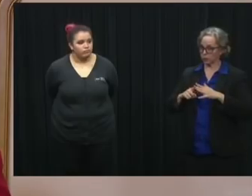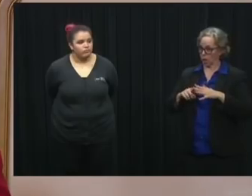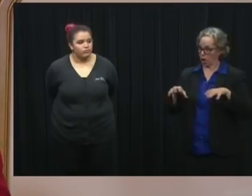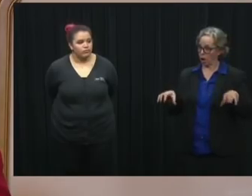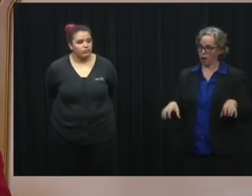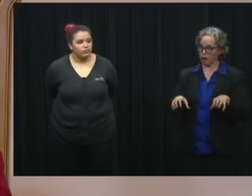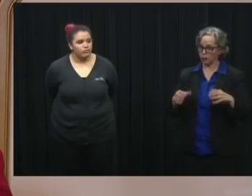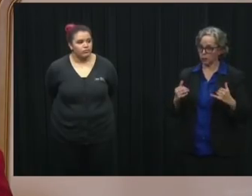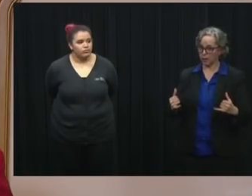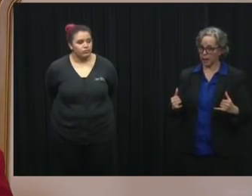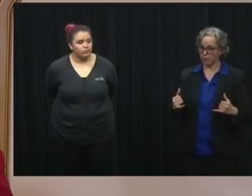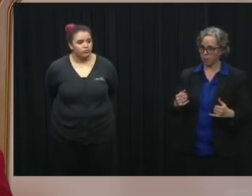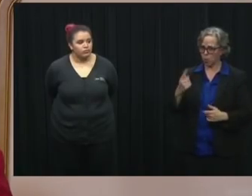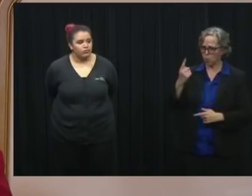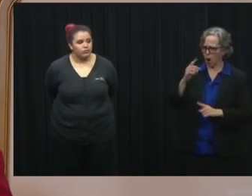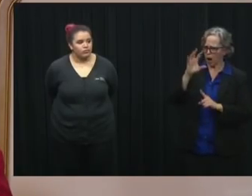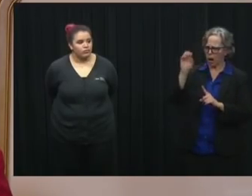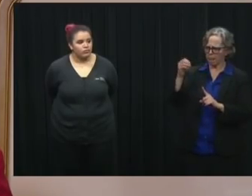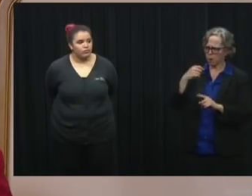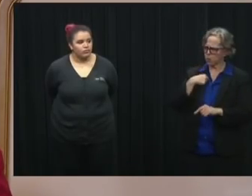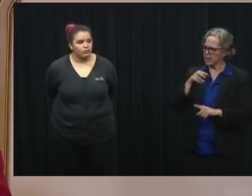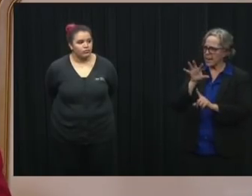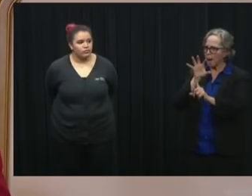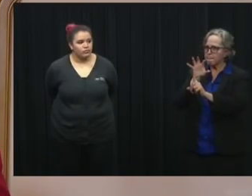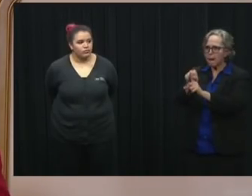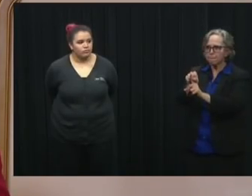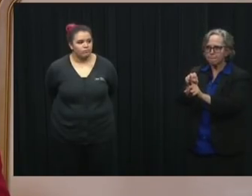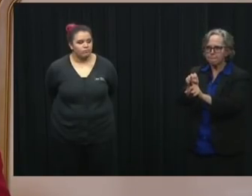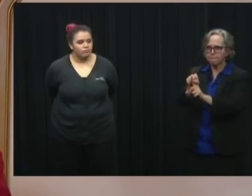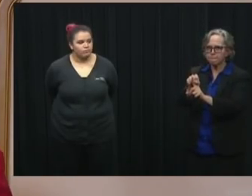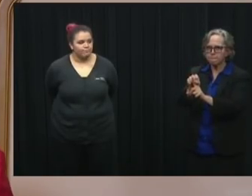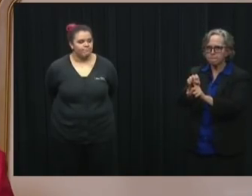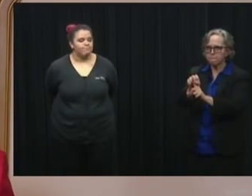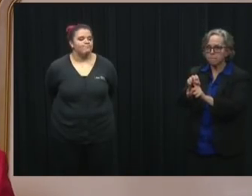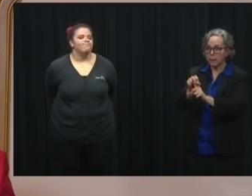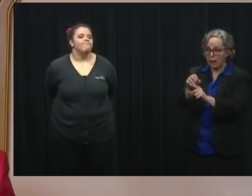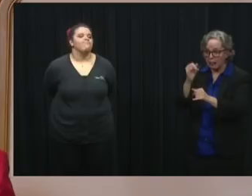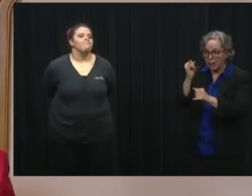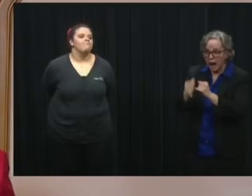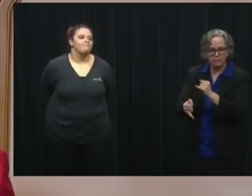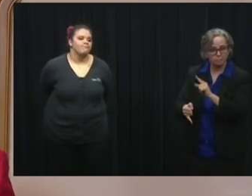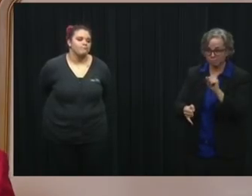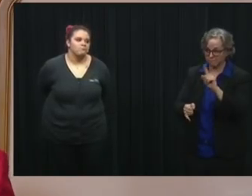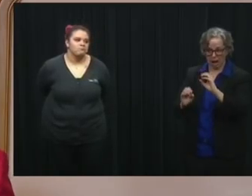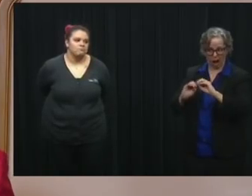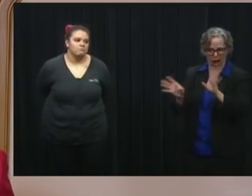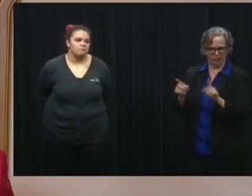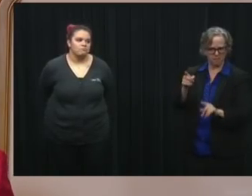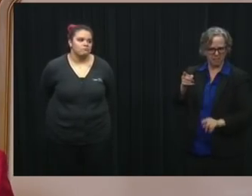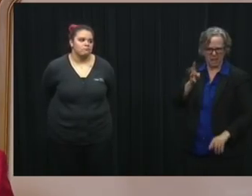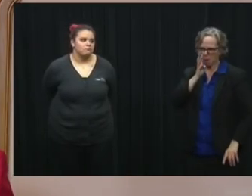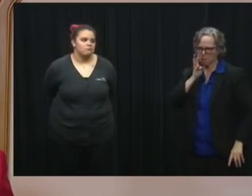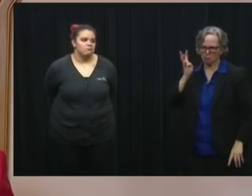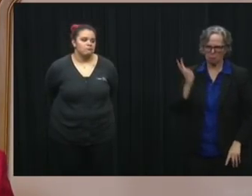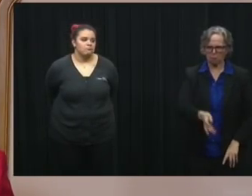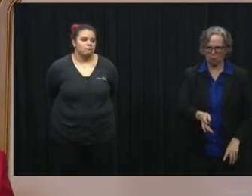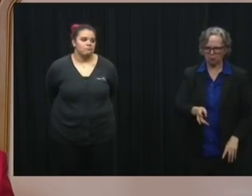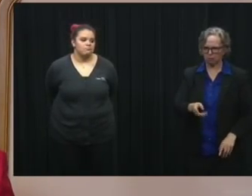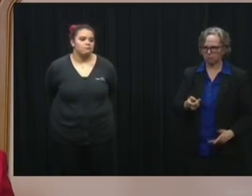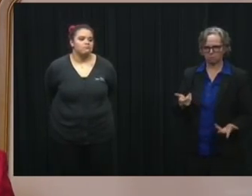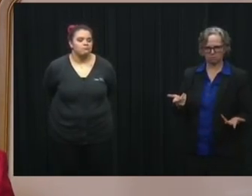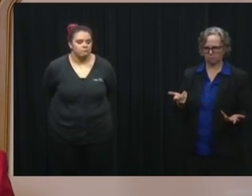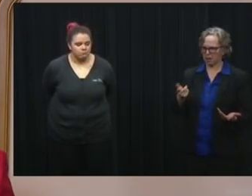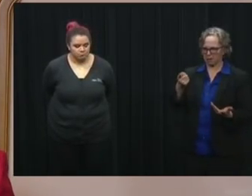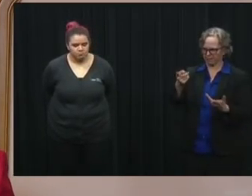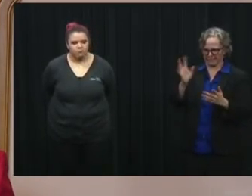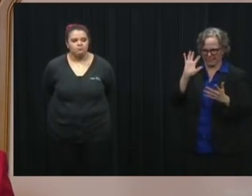I suspect it will not be the last company, where people who clearly cannot function or not